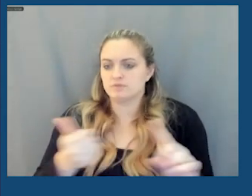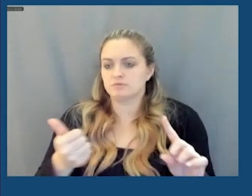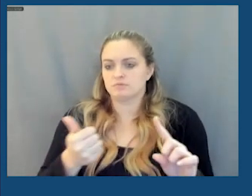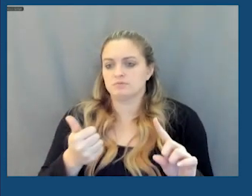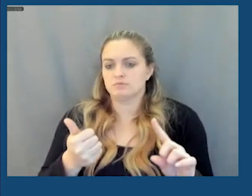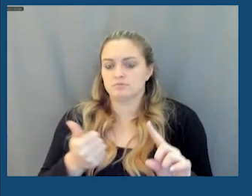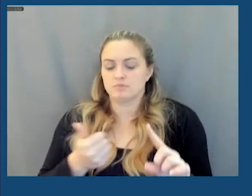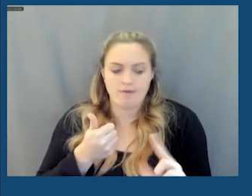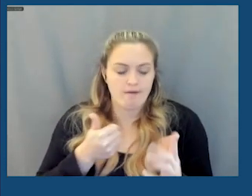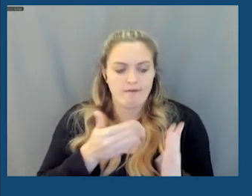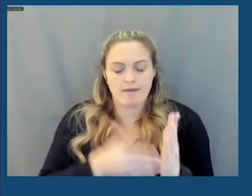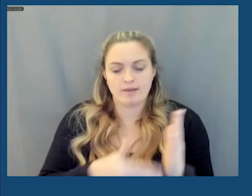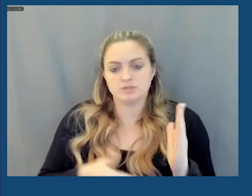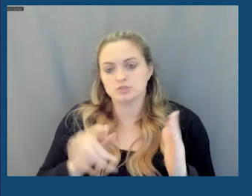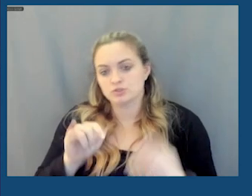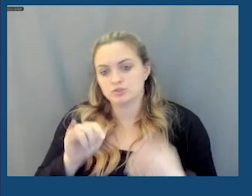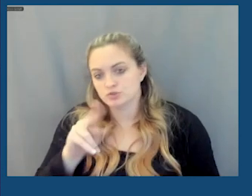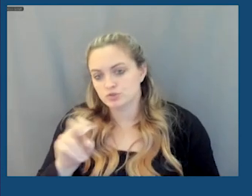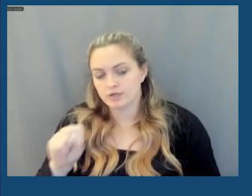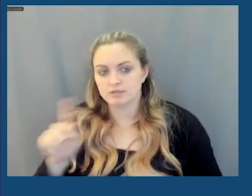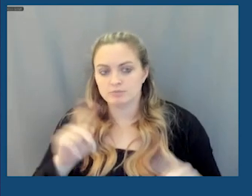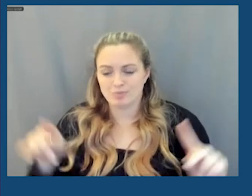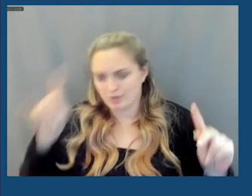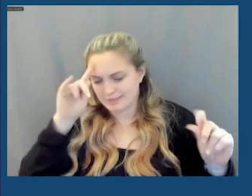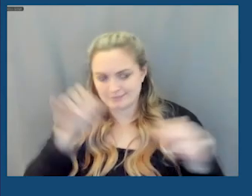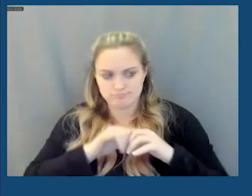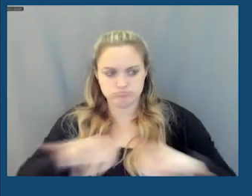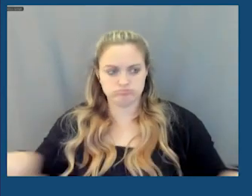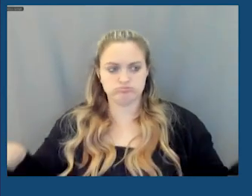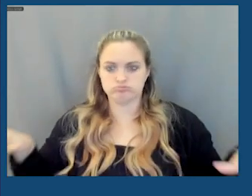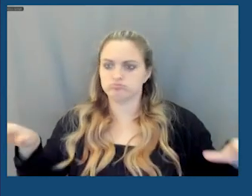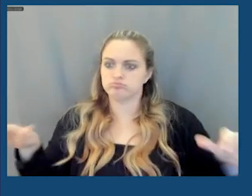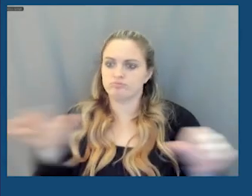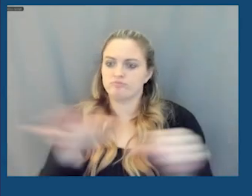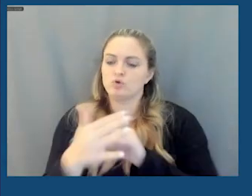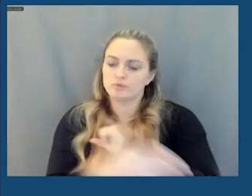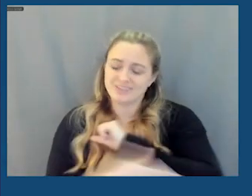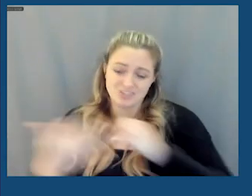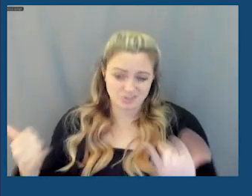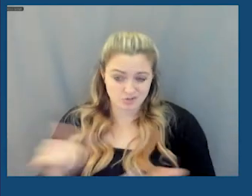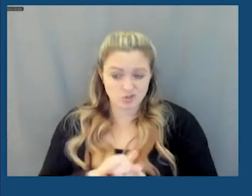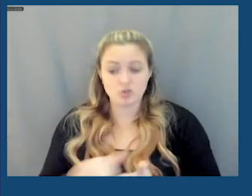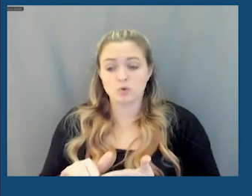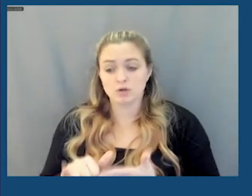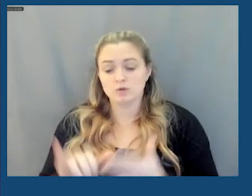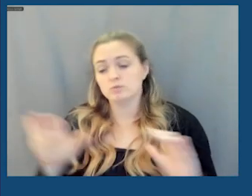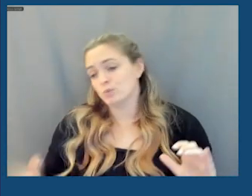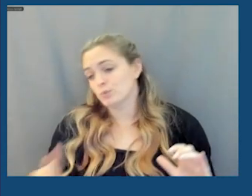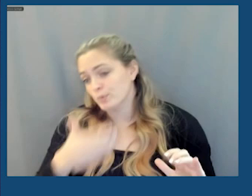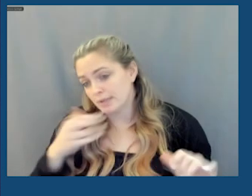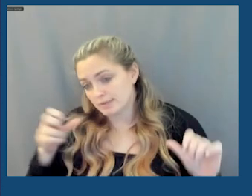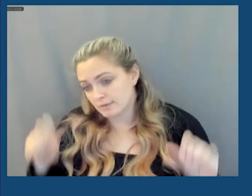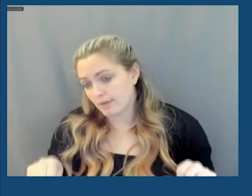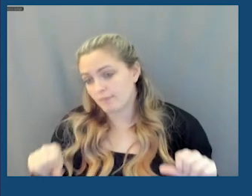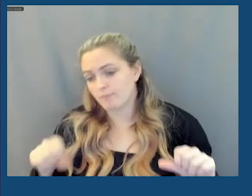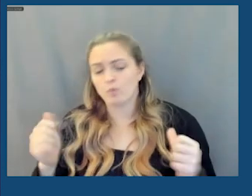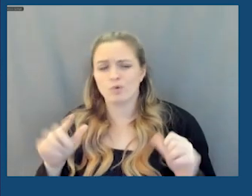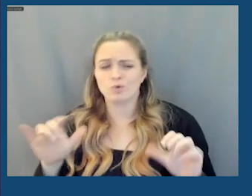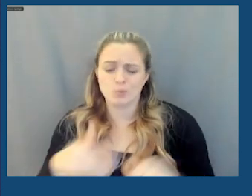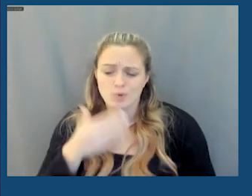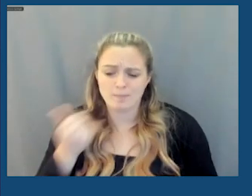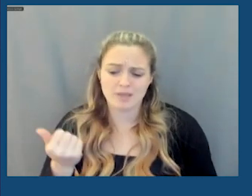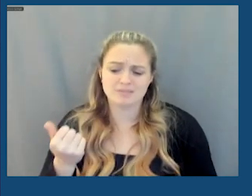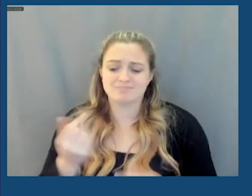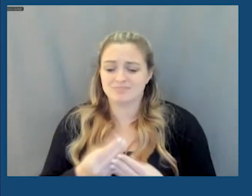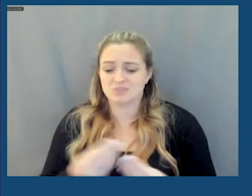against trans people is endemic nationwide. Here in New York, we are doing our best. We are all doing our best. The